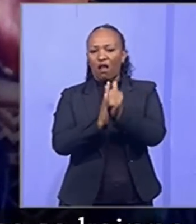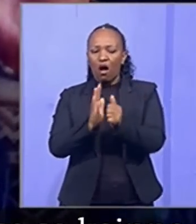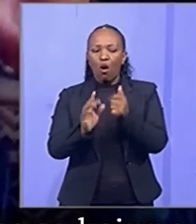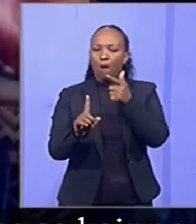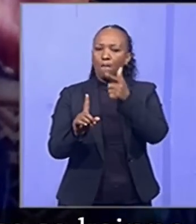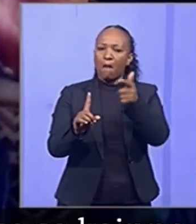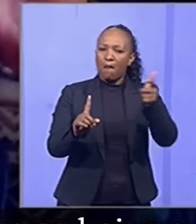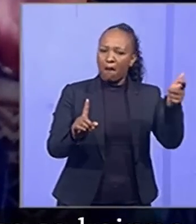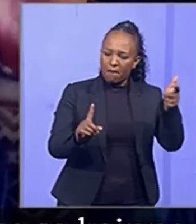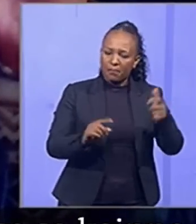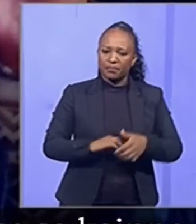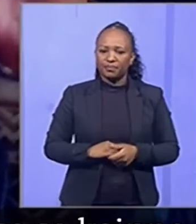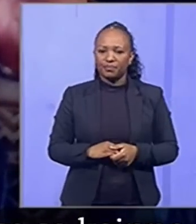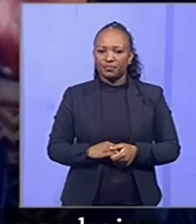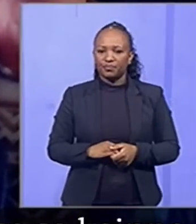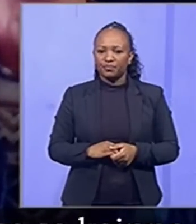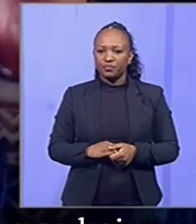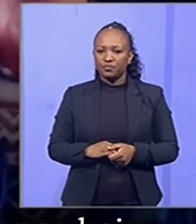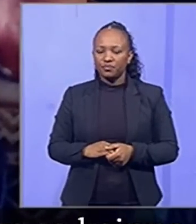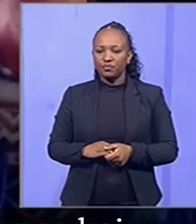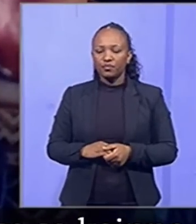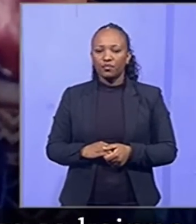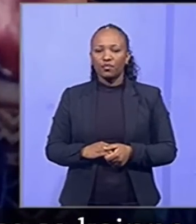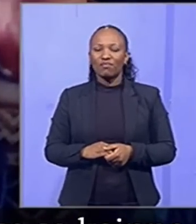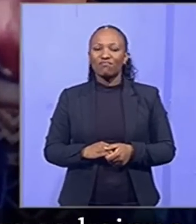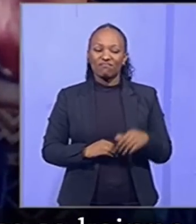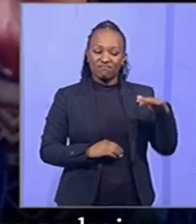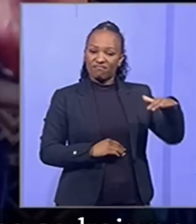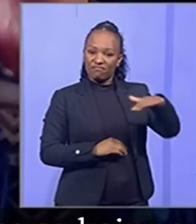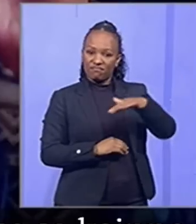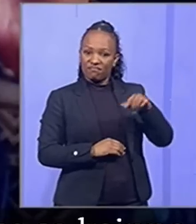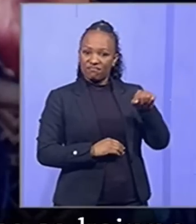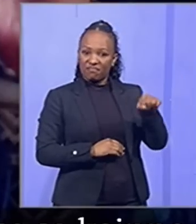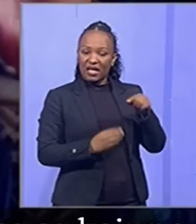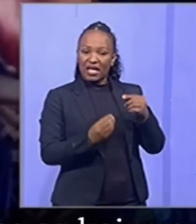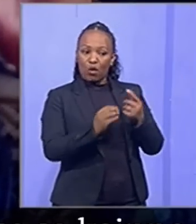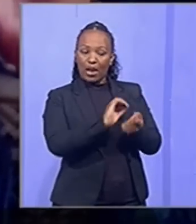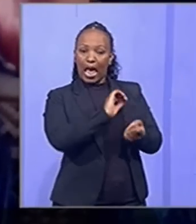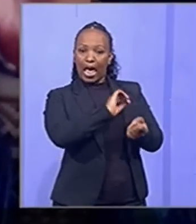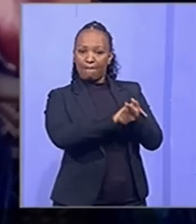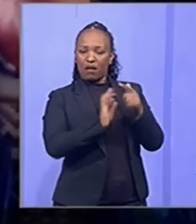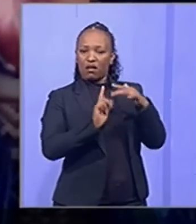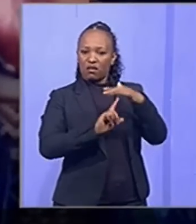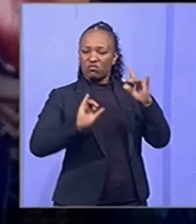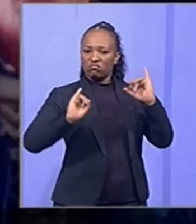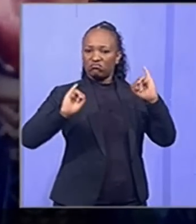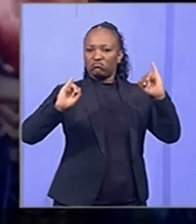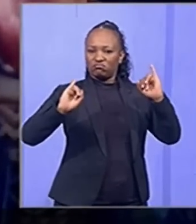from the episode at Marikana was the question to do with the use of